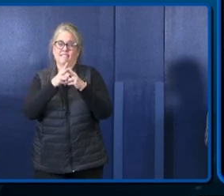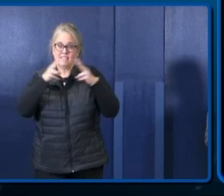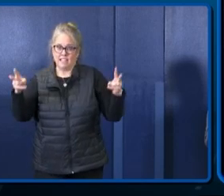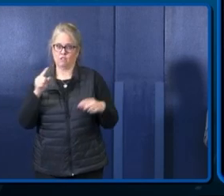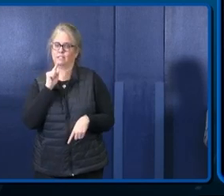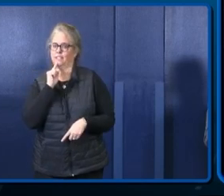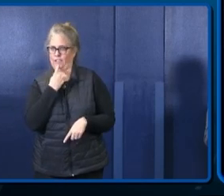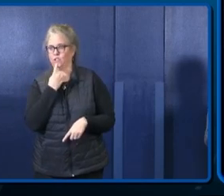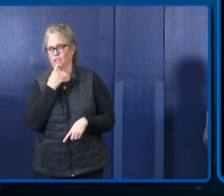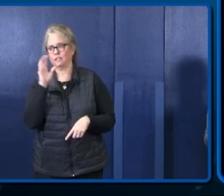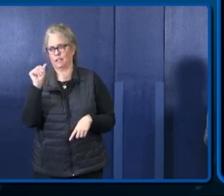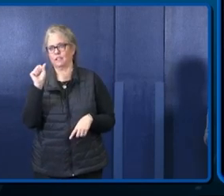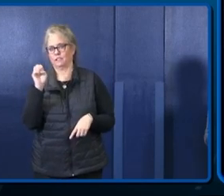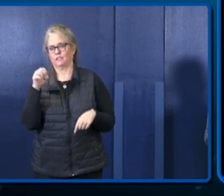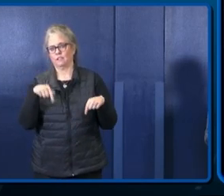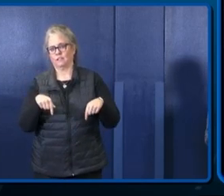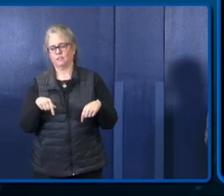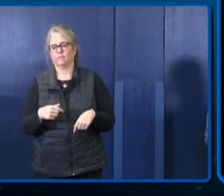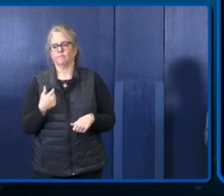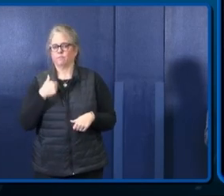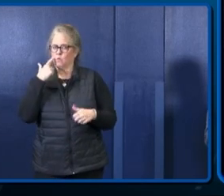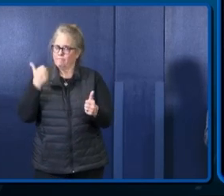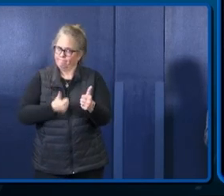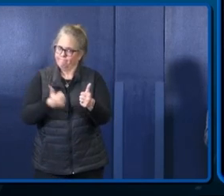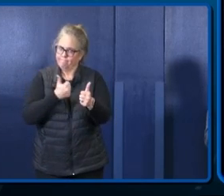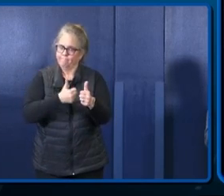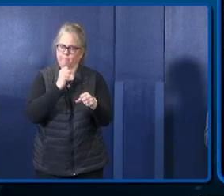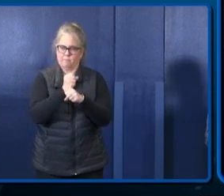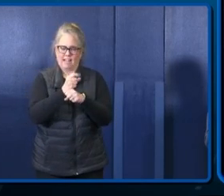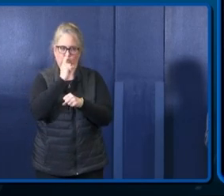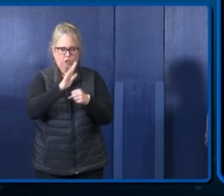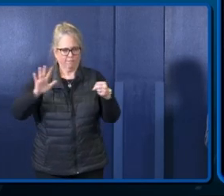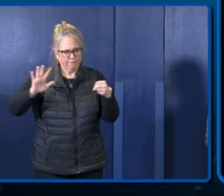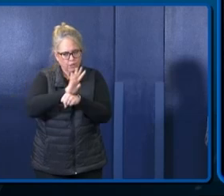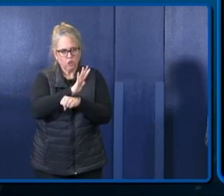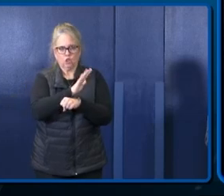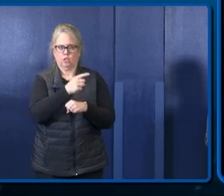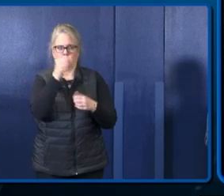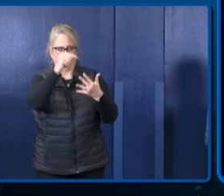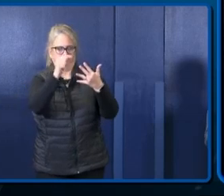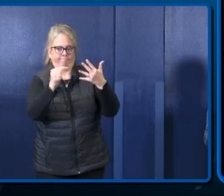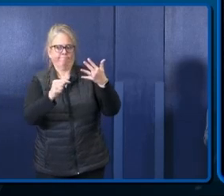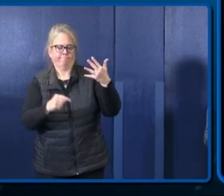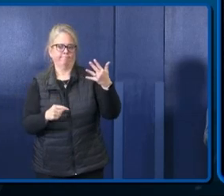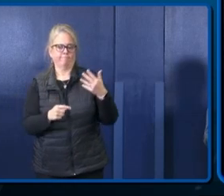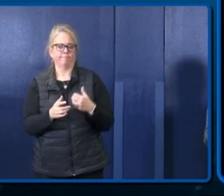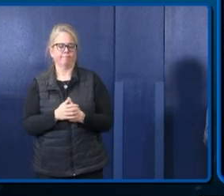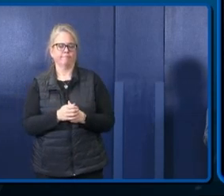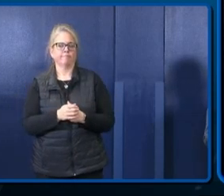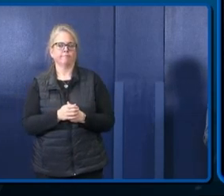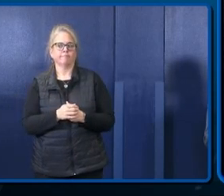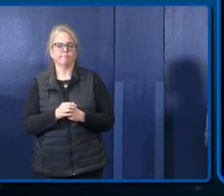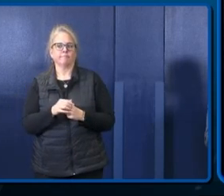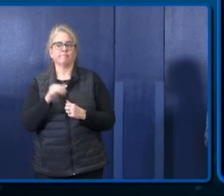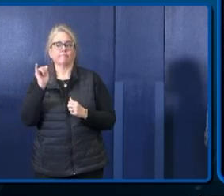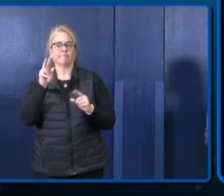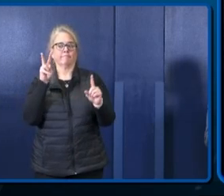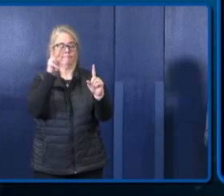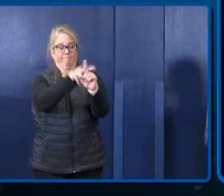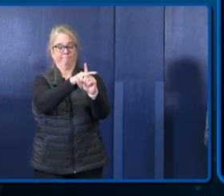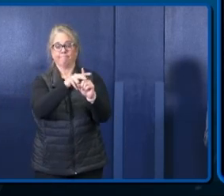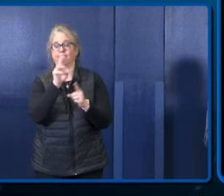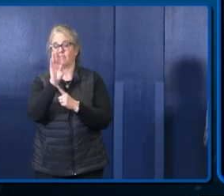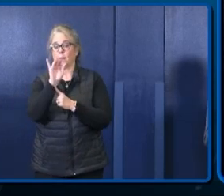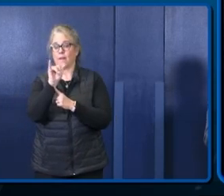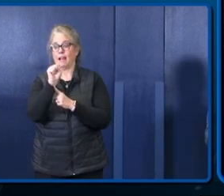this case to the fullest extent of the law. We also have filed bias-motivated charges in this case, meaning that we think